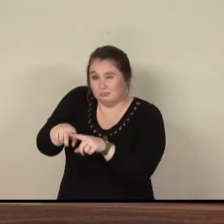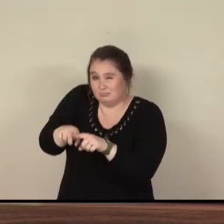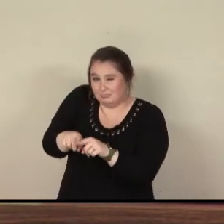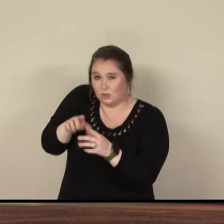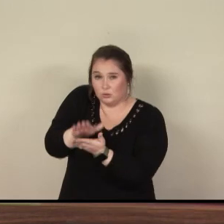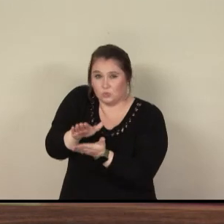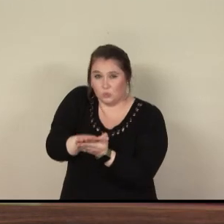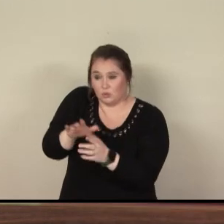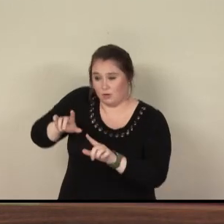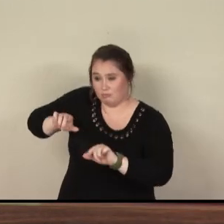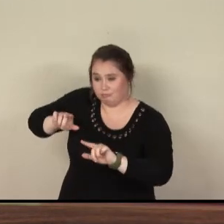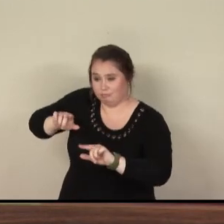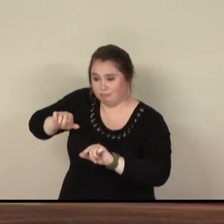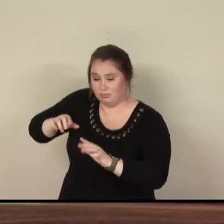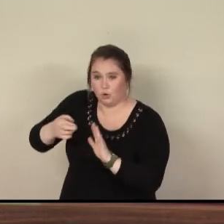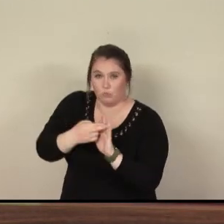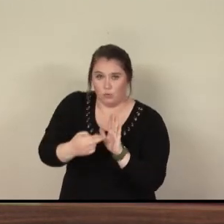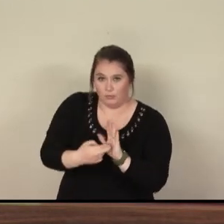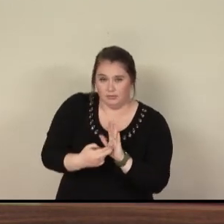school district.